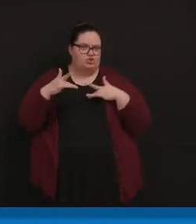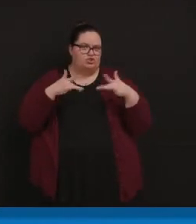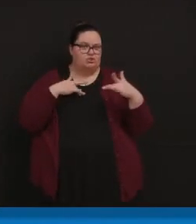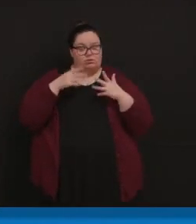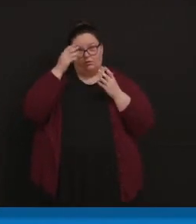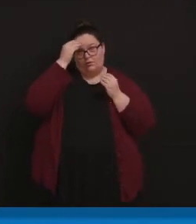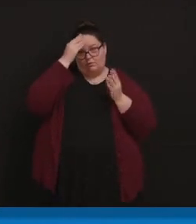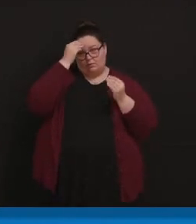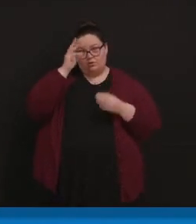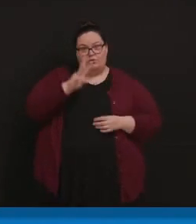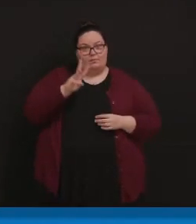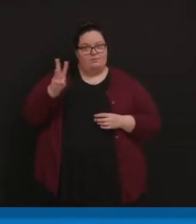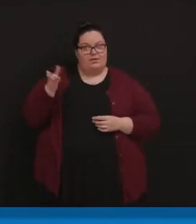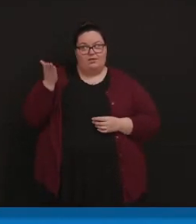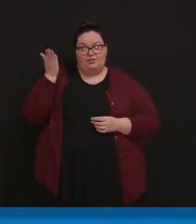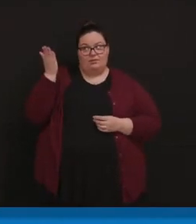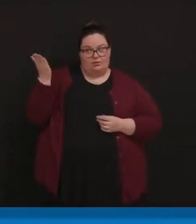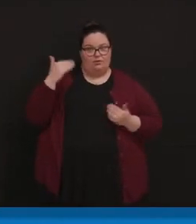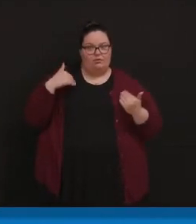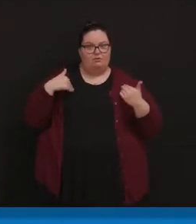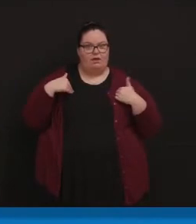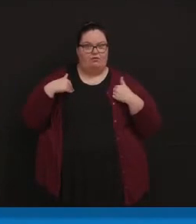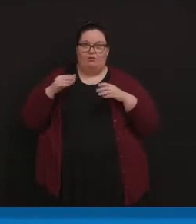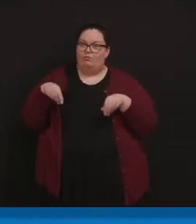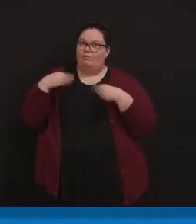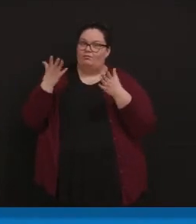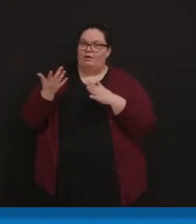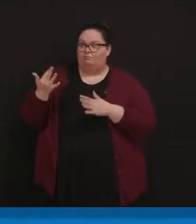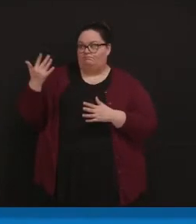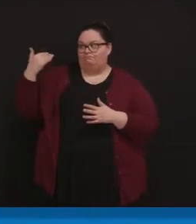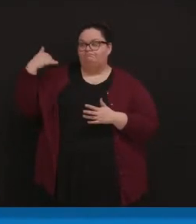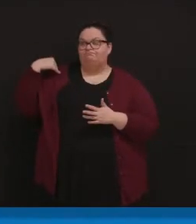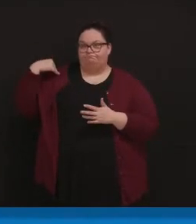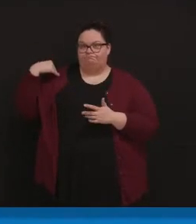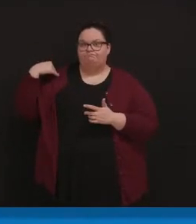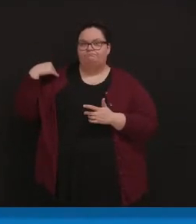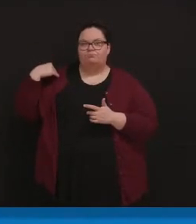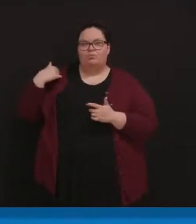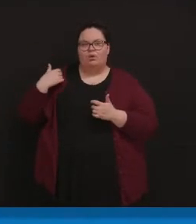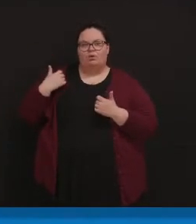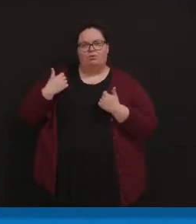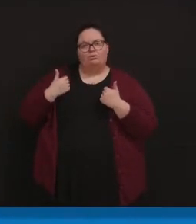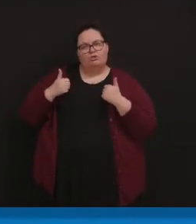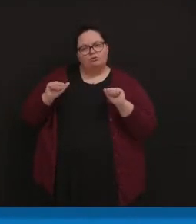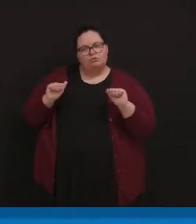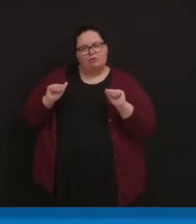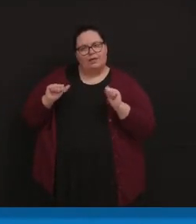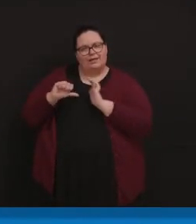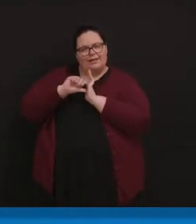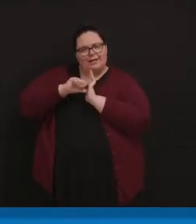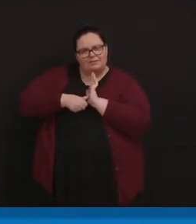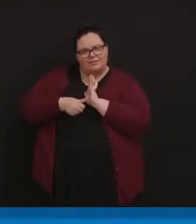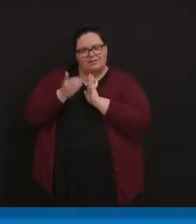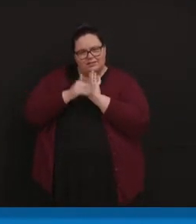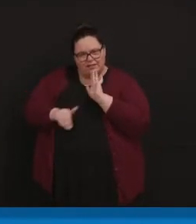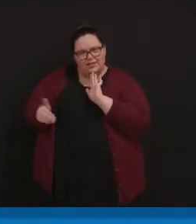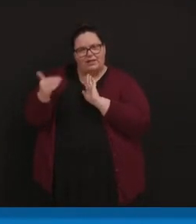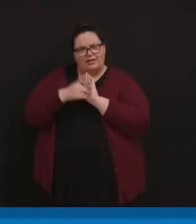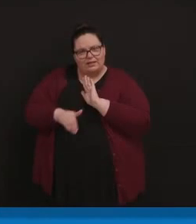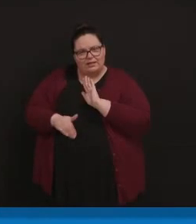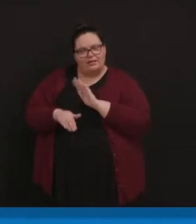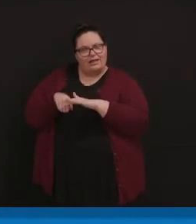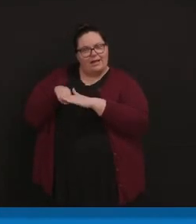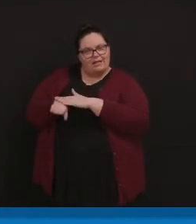on our website that we provided very early on. We continue to try to re-emphasize that in